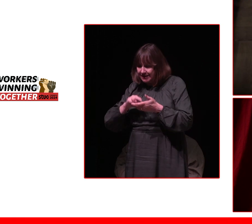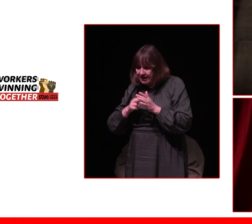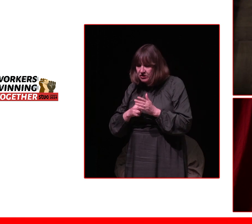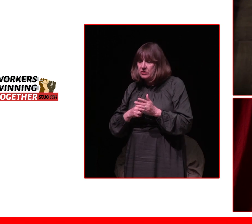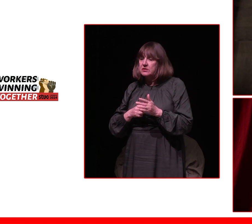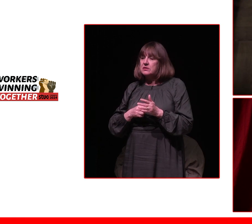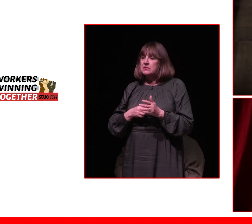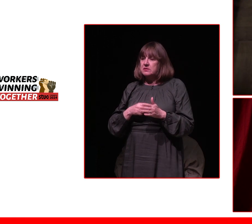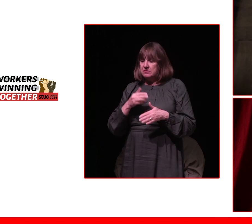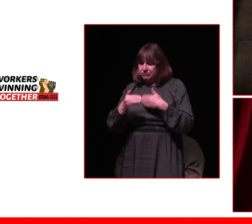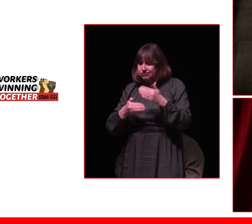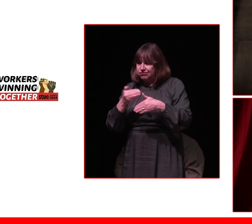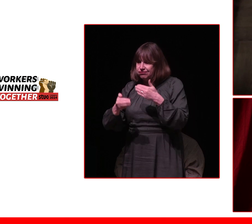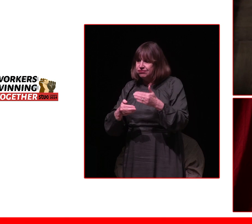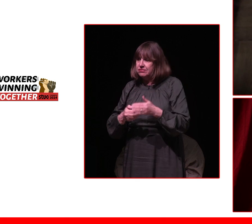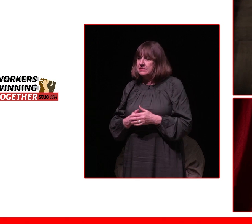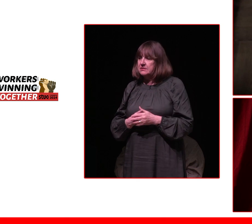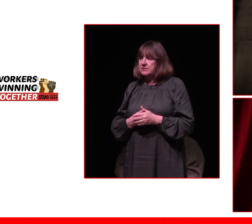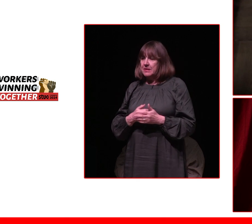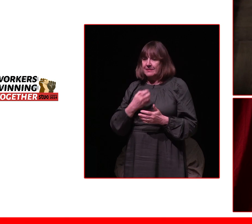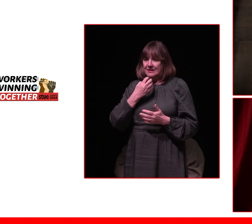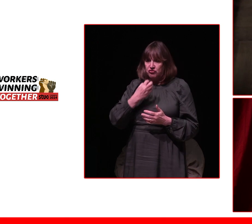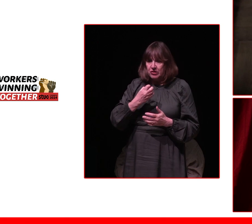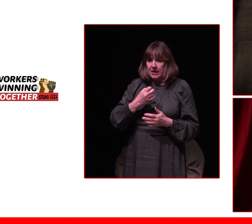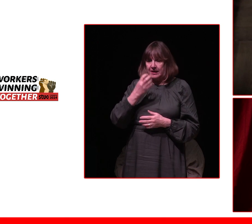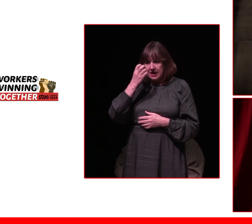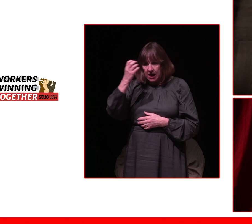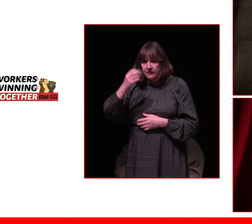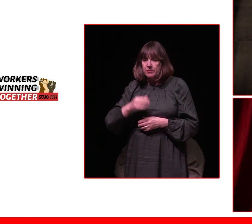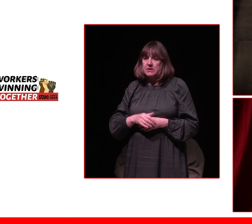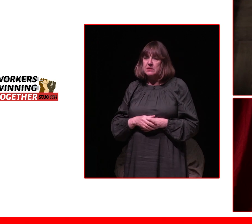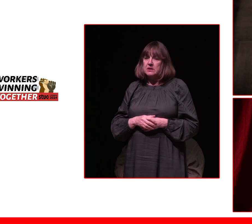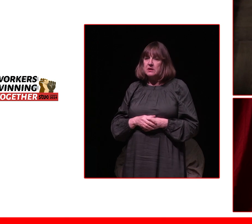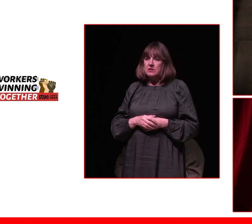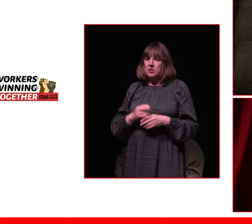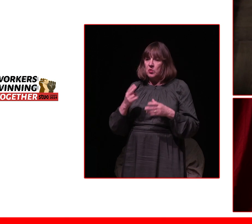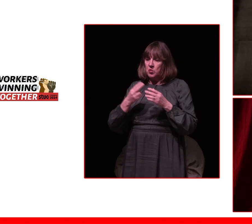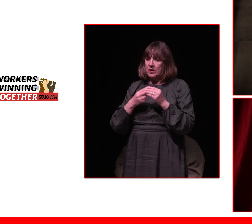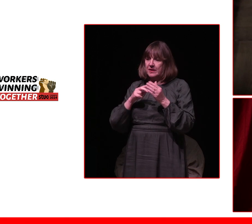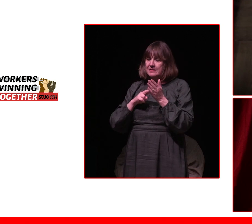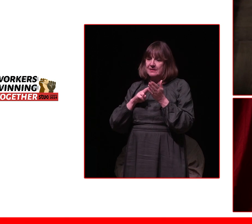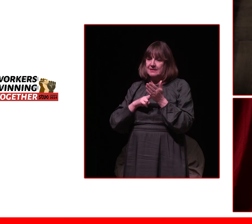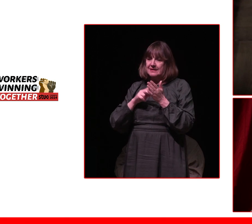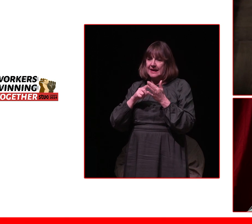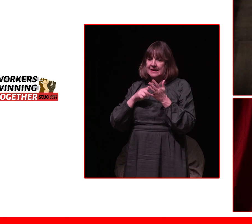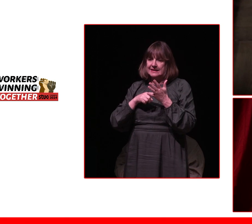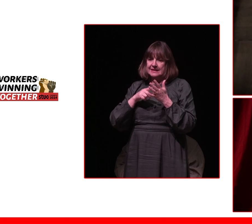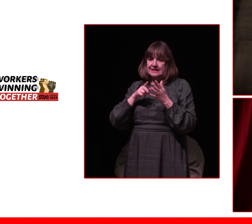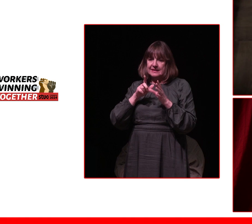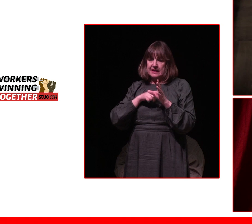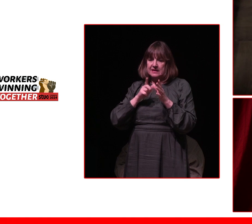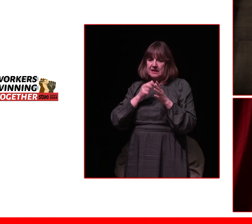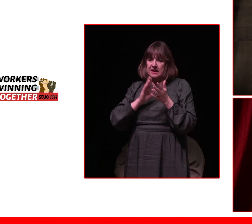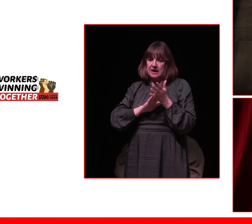conducted systematically by the Israeli government and with the Netanyahu government actually.